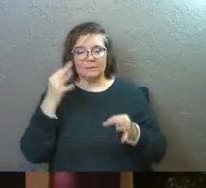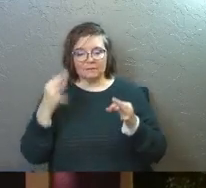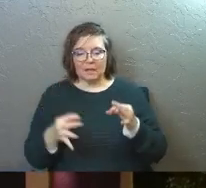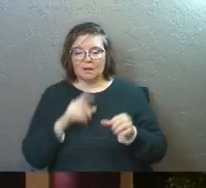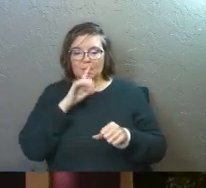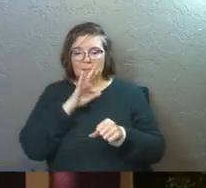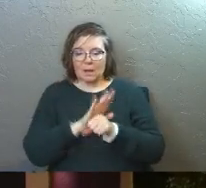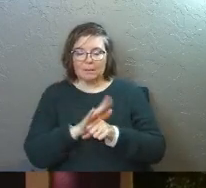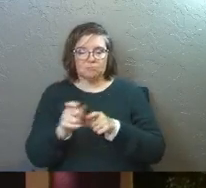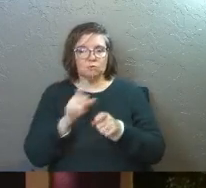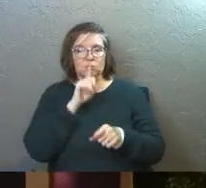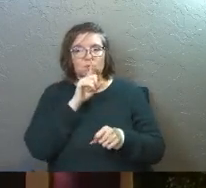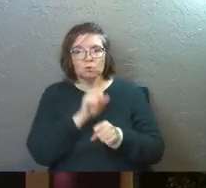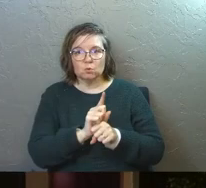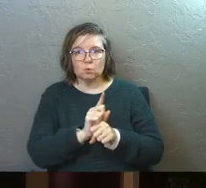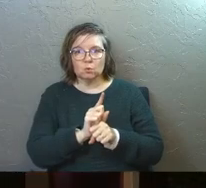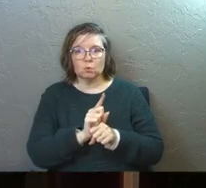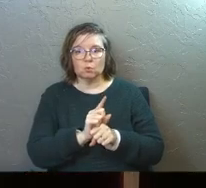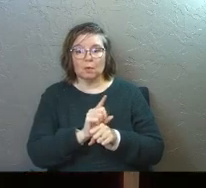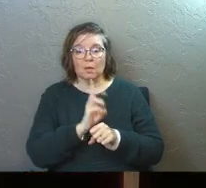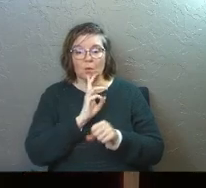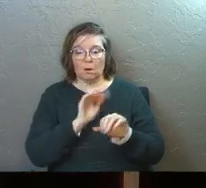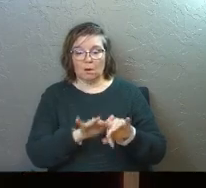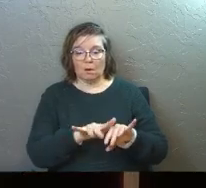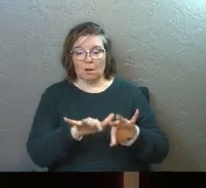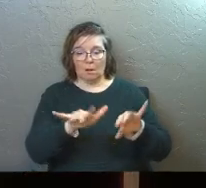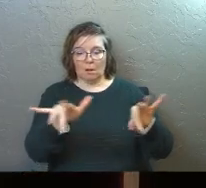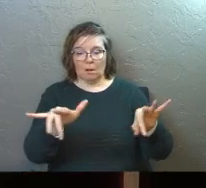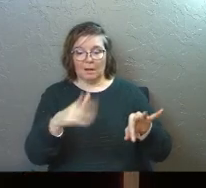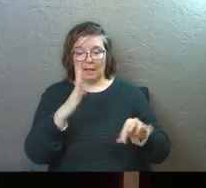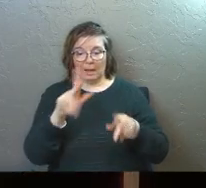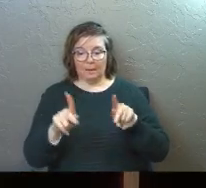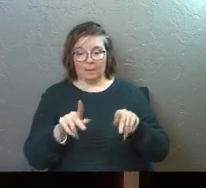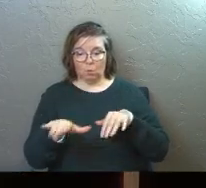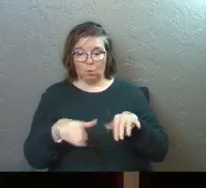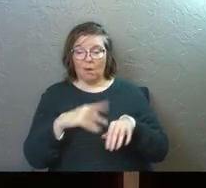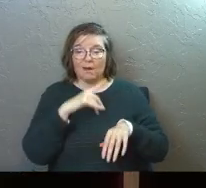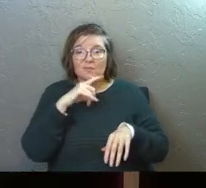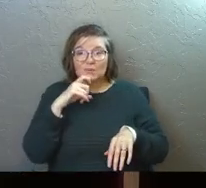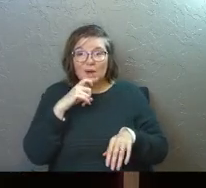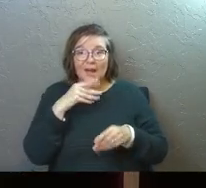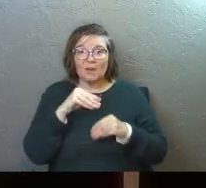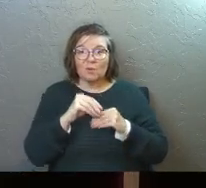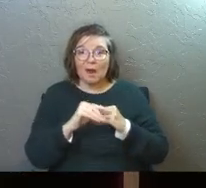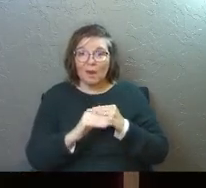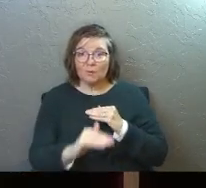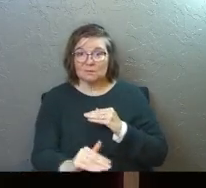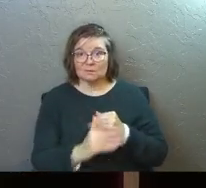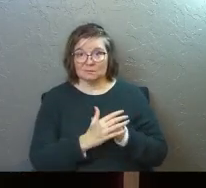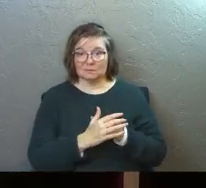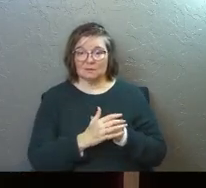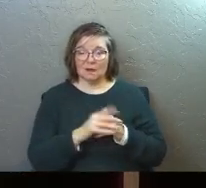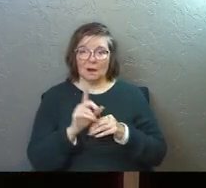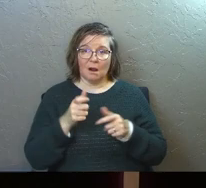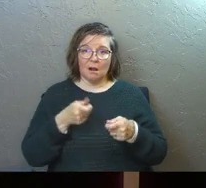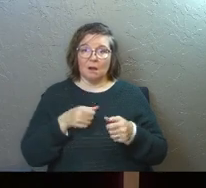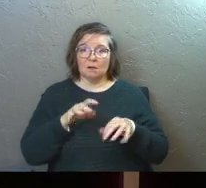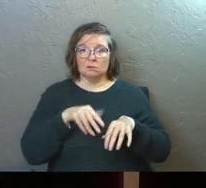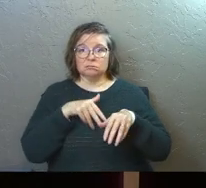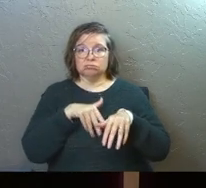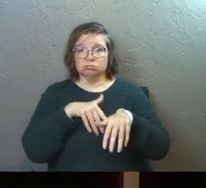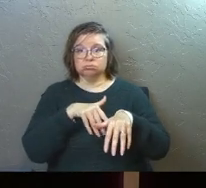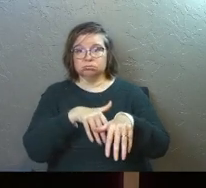faithful. His promises reign true. He separates the water, and God's people walk across, right? On dry ground. They get all the way